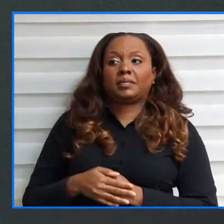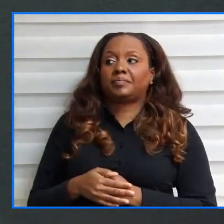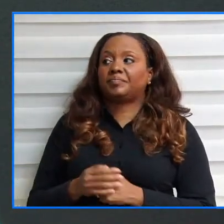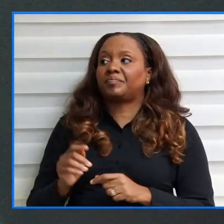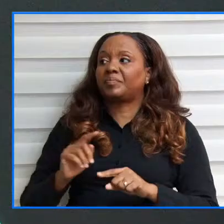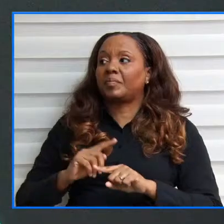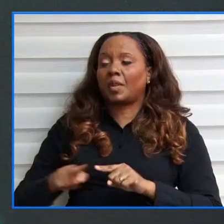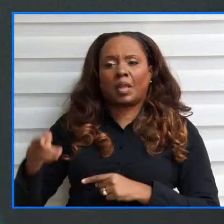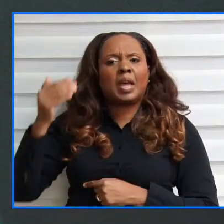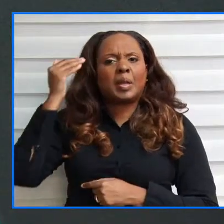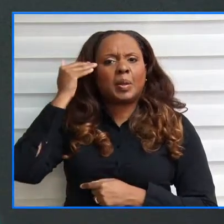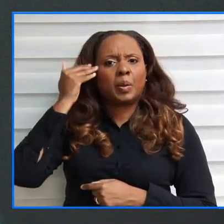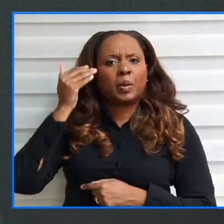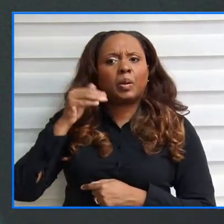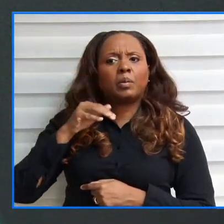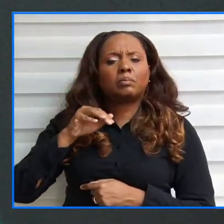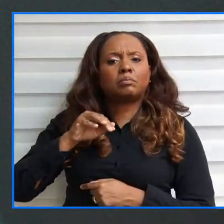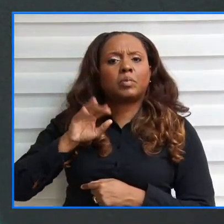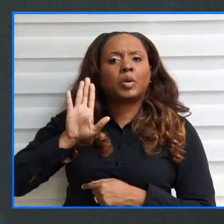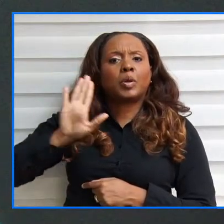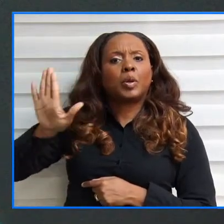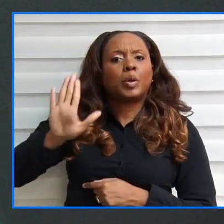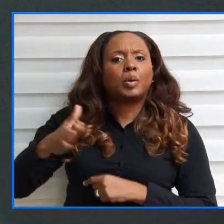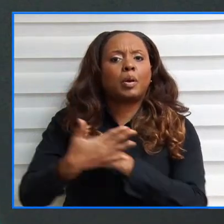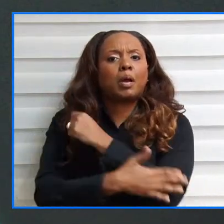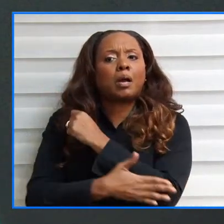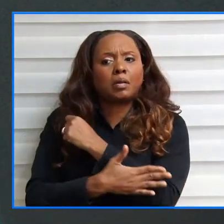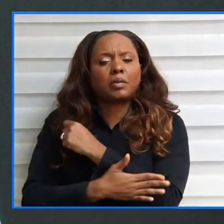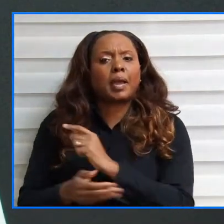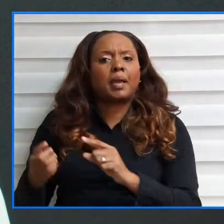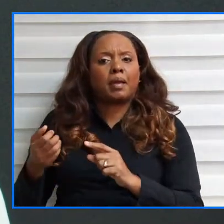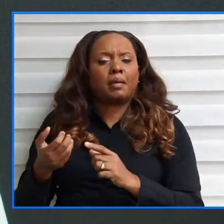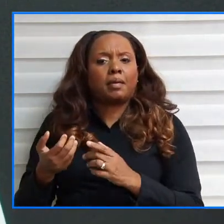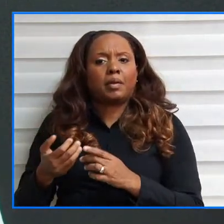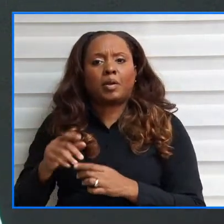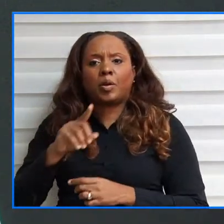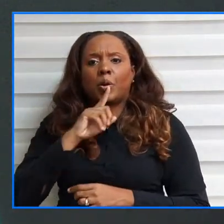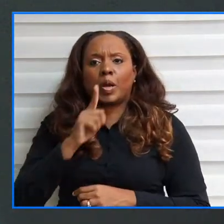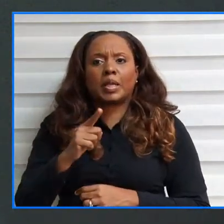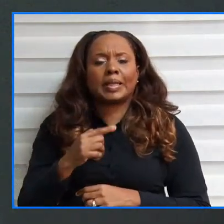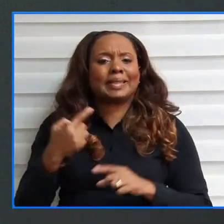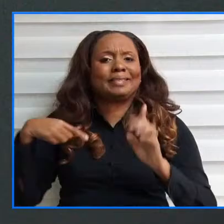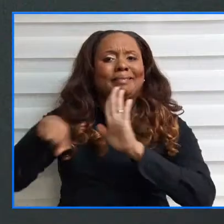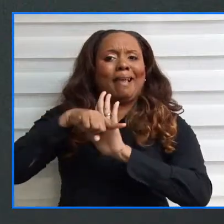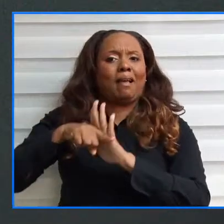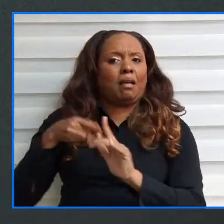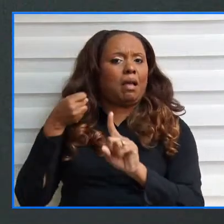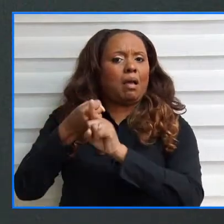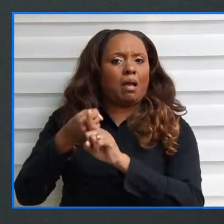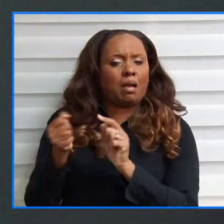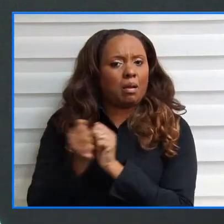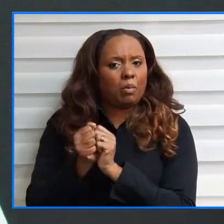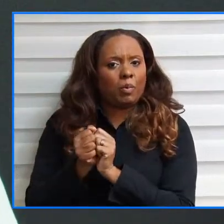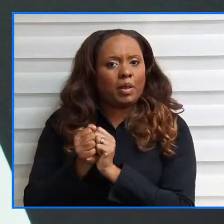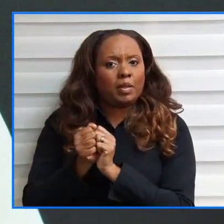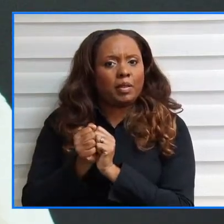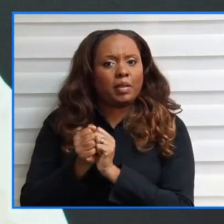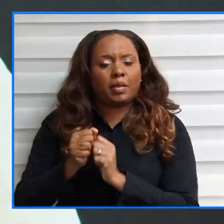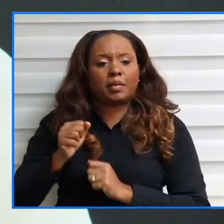Ukraine, and with respect to other issues, particularly fertilizers, which then affect your agricultural